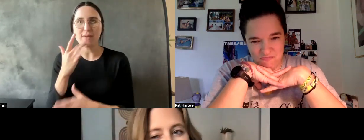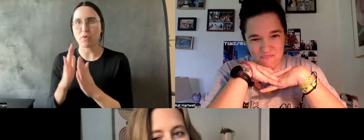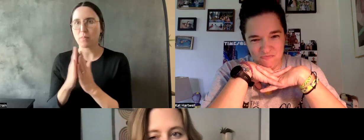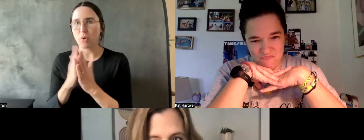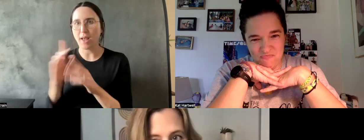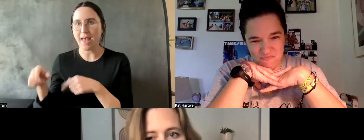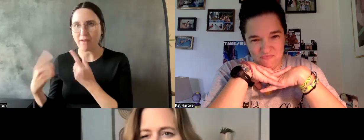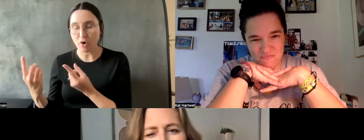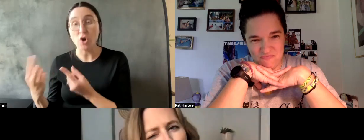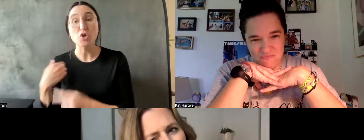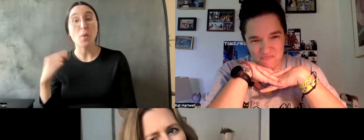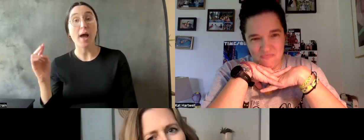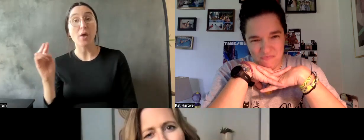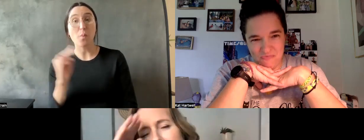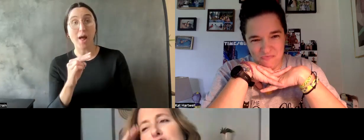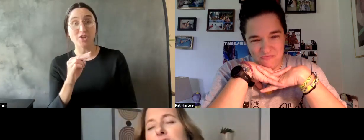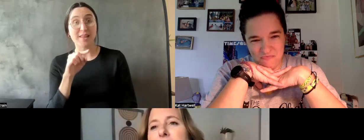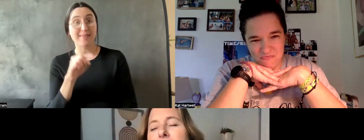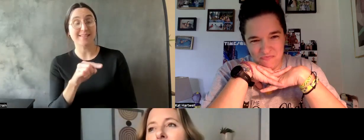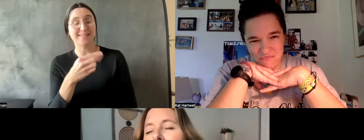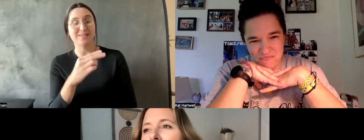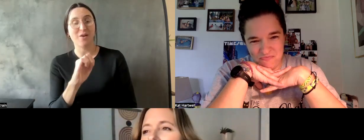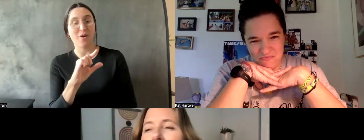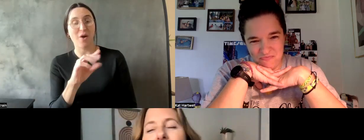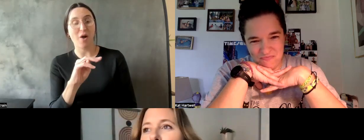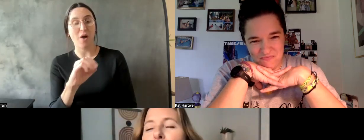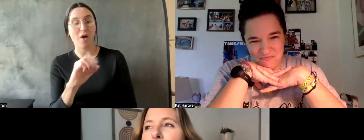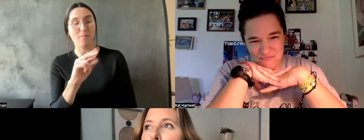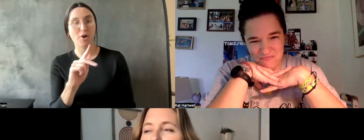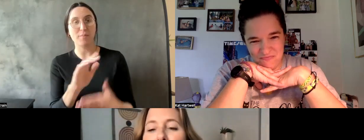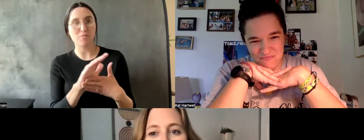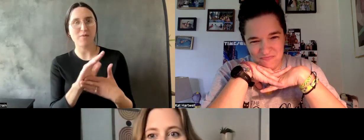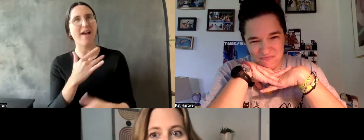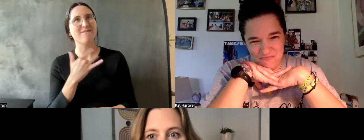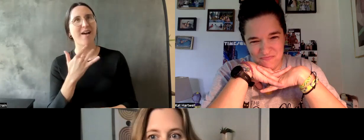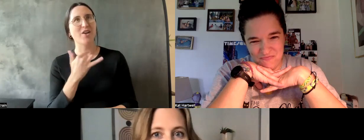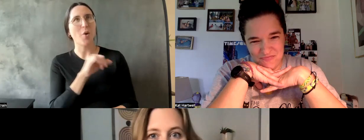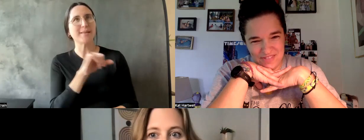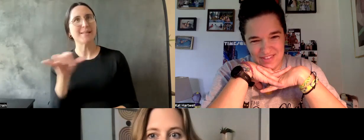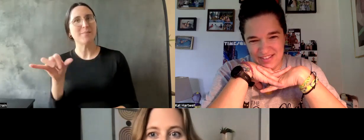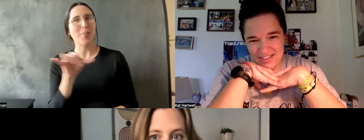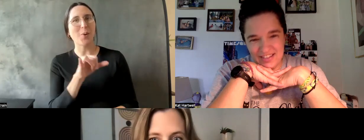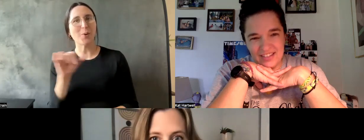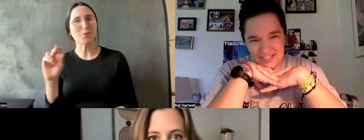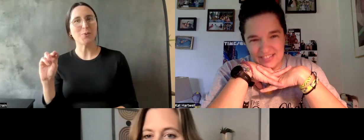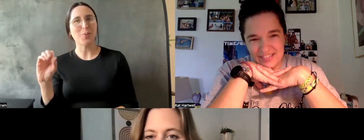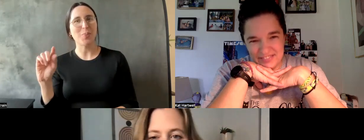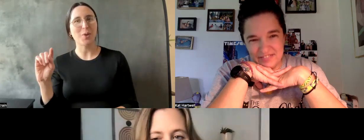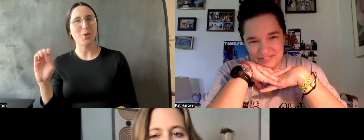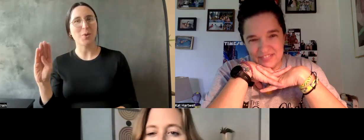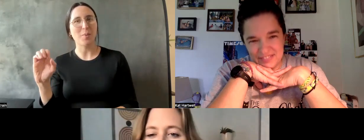me so much of that. I don't know why. I think it's just, I don't, but it's one of those movies that I could just turn on and